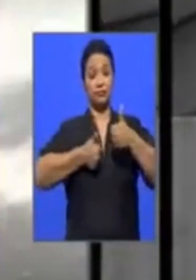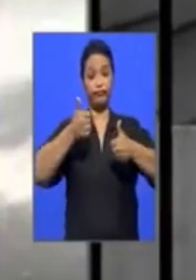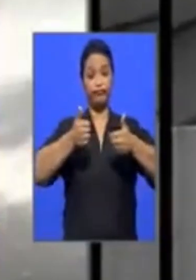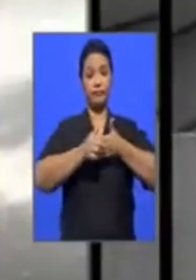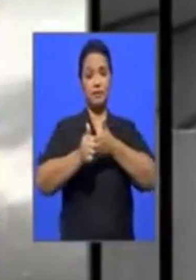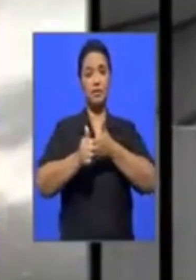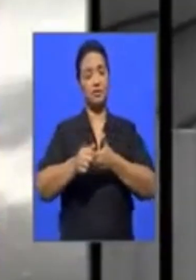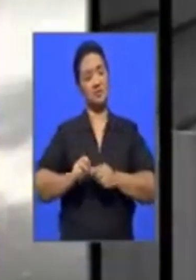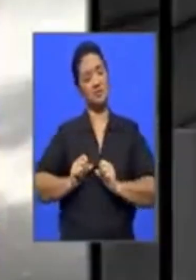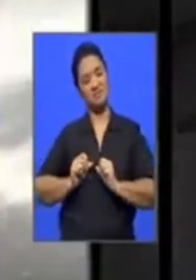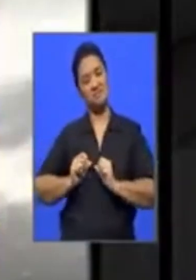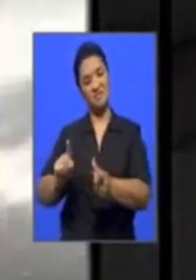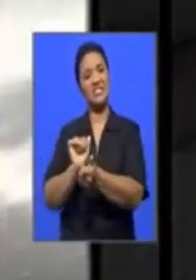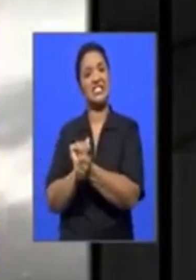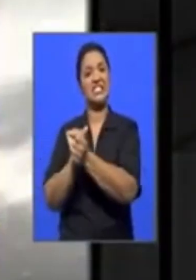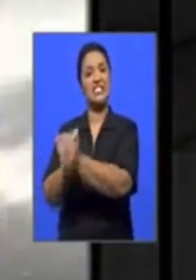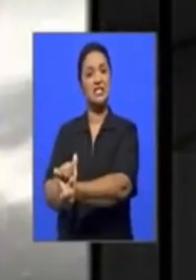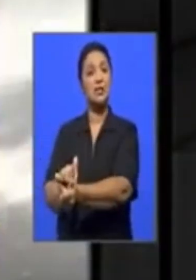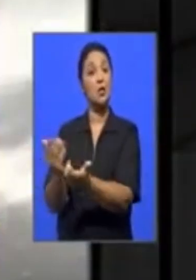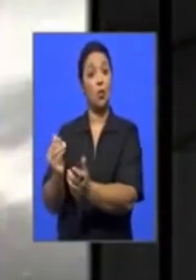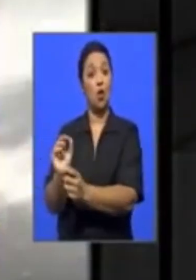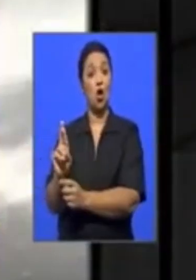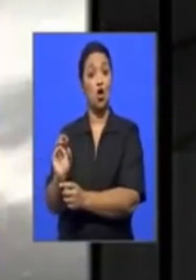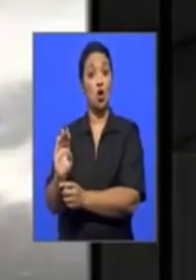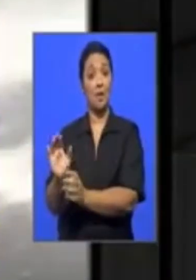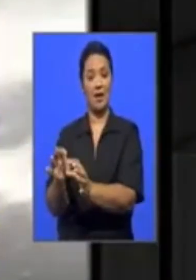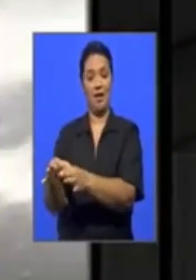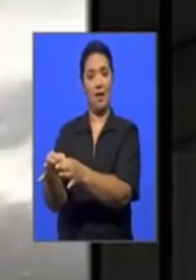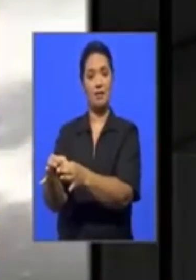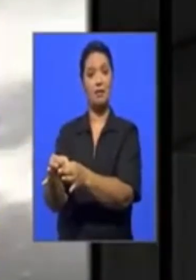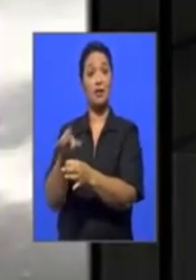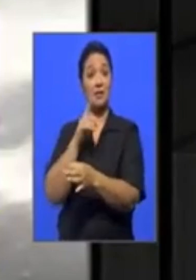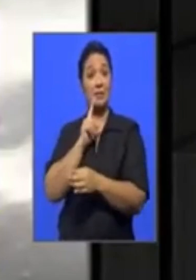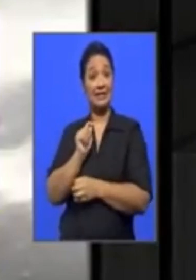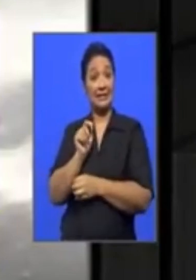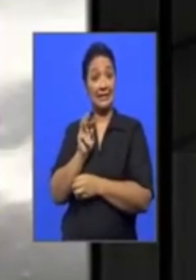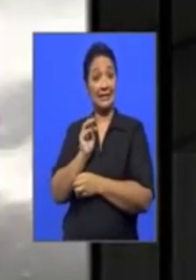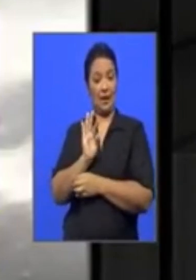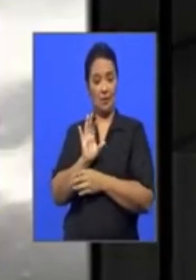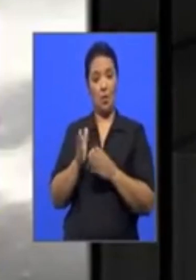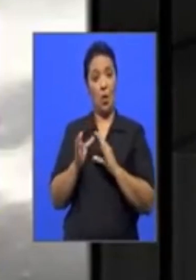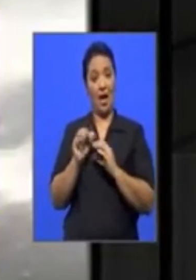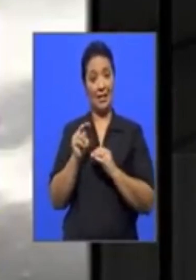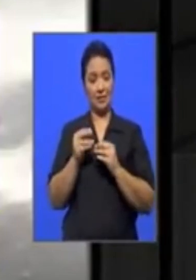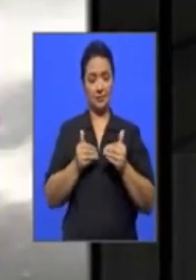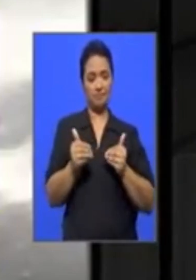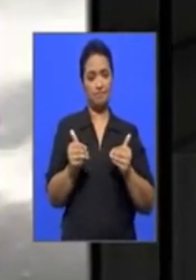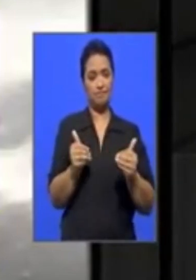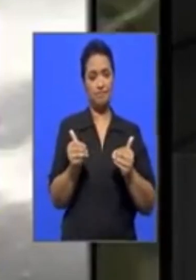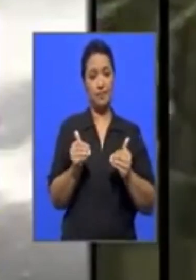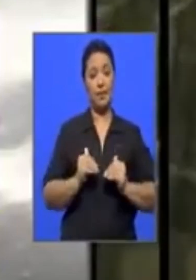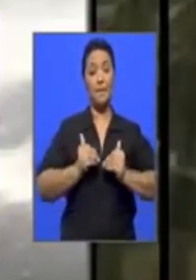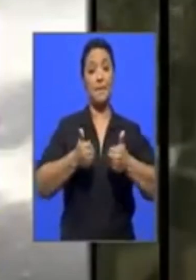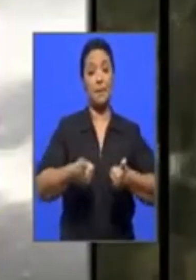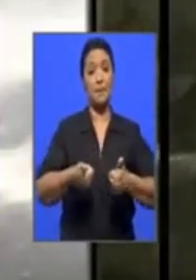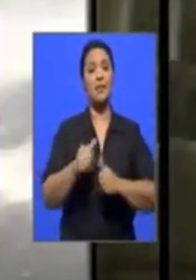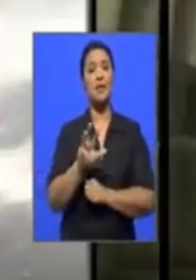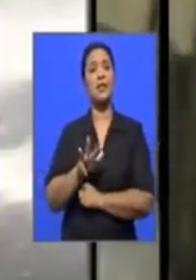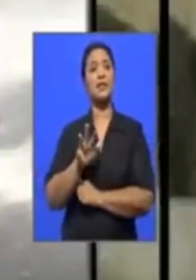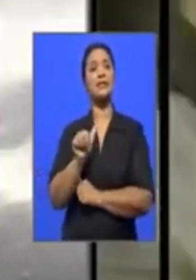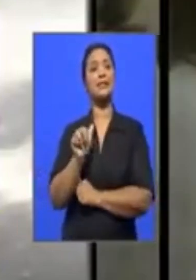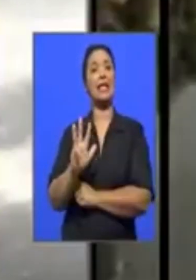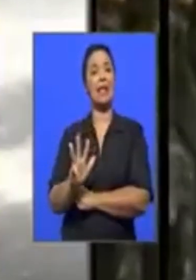paramilitary wing of the ANC, where people would be trained to fight apartheid, fire with fire. After a